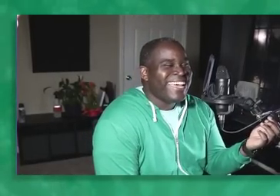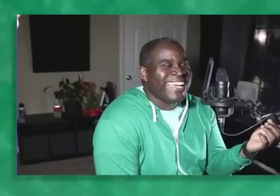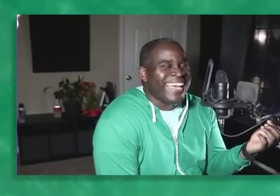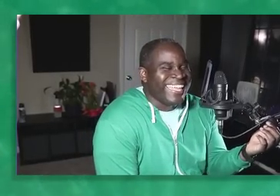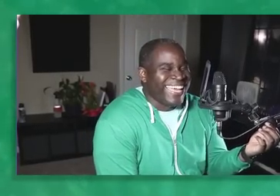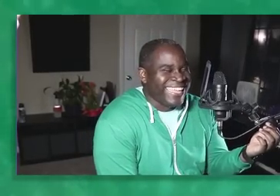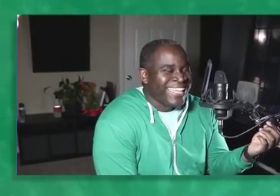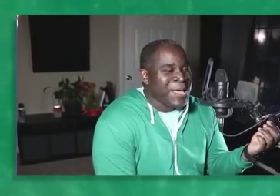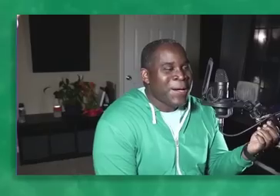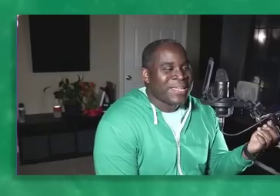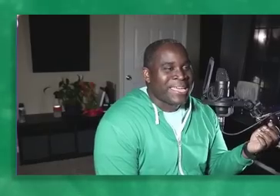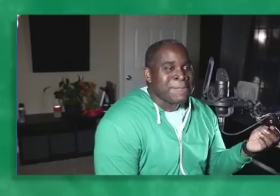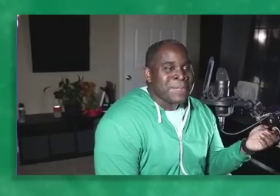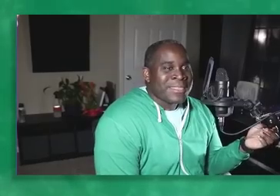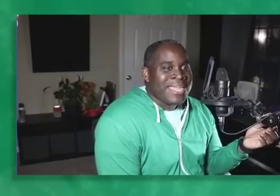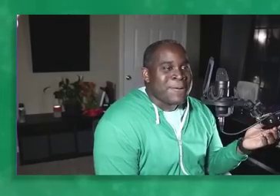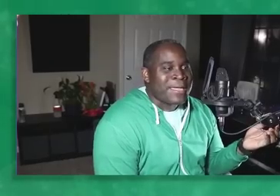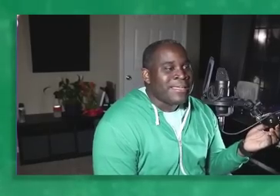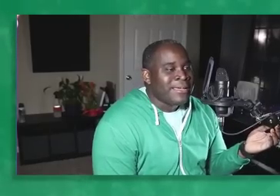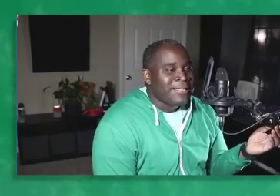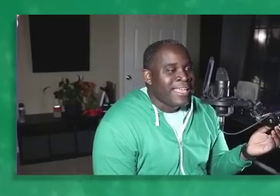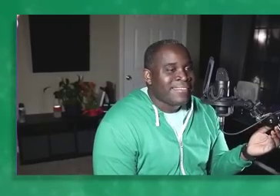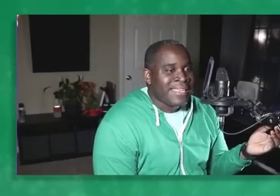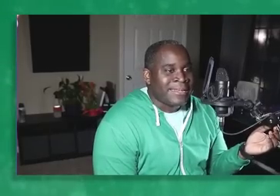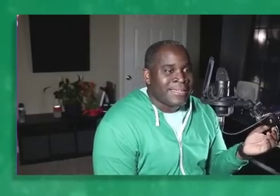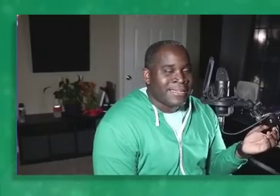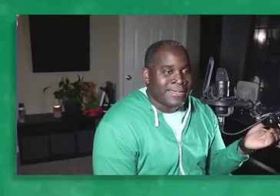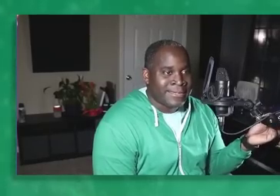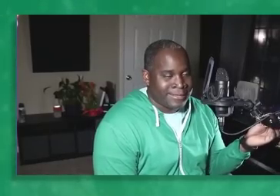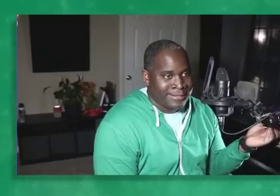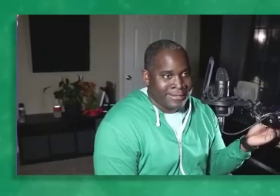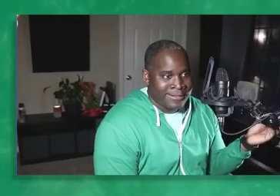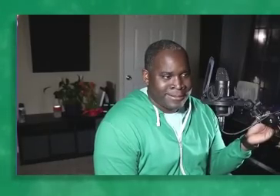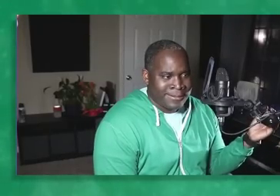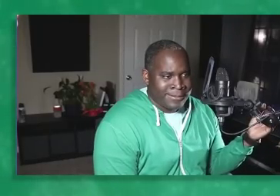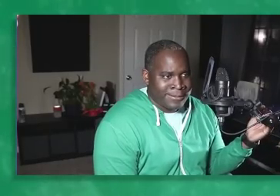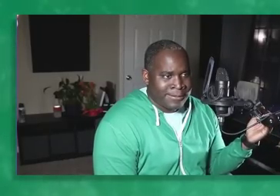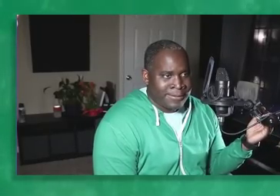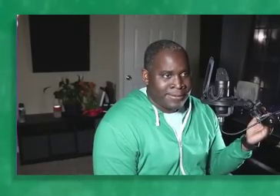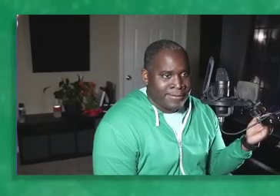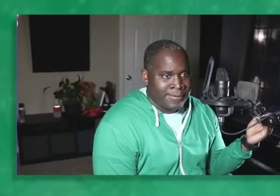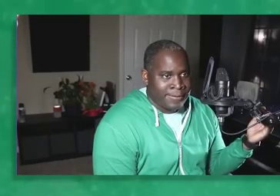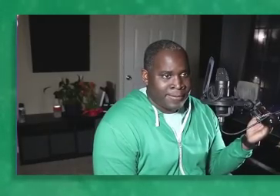space. Okay. Anyway, next scene.